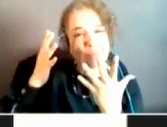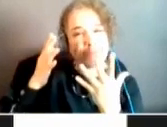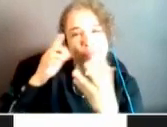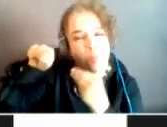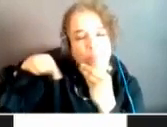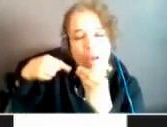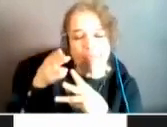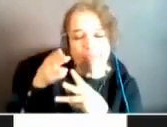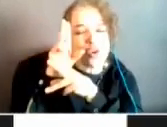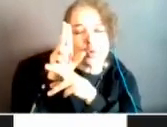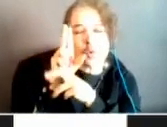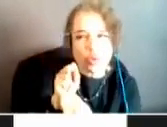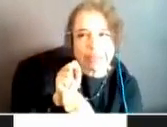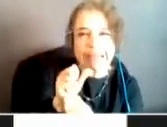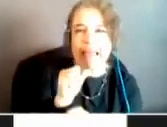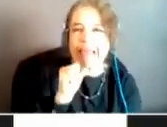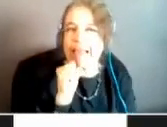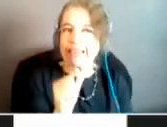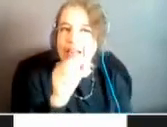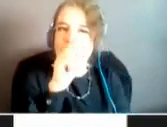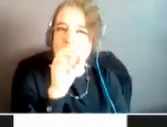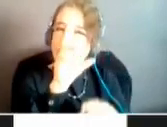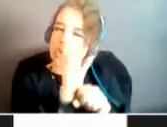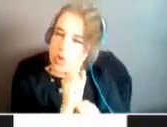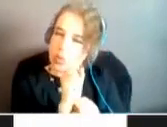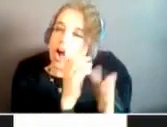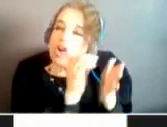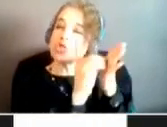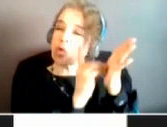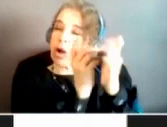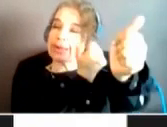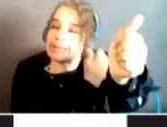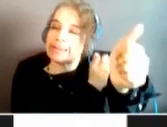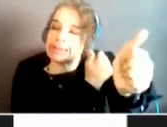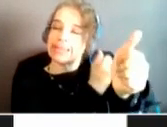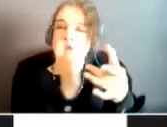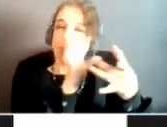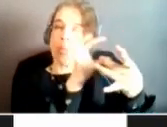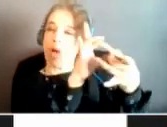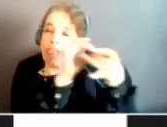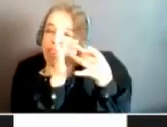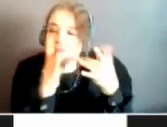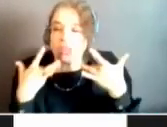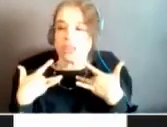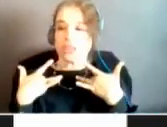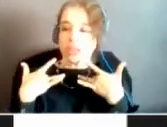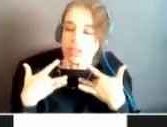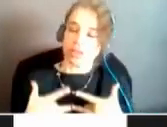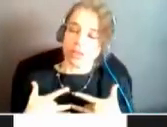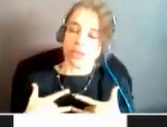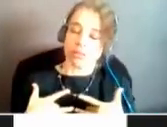the use and misuse of substances and its relationship to depression